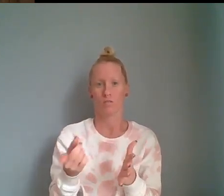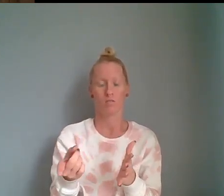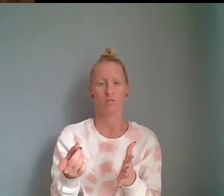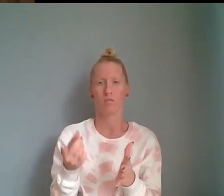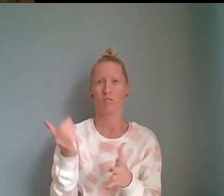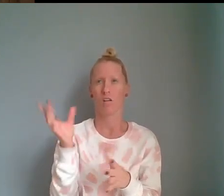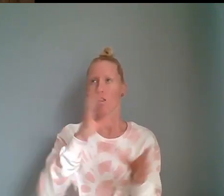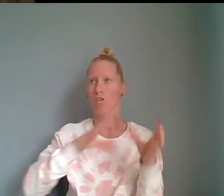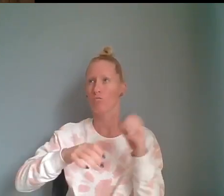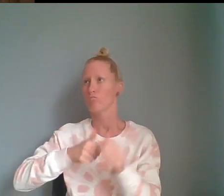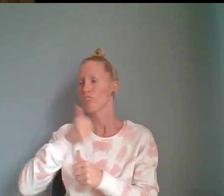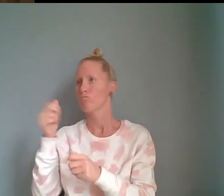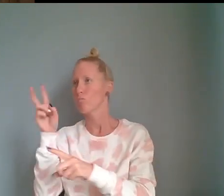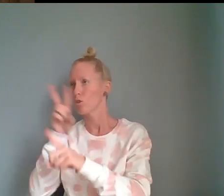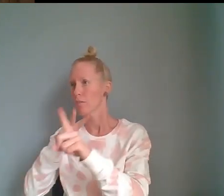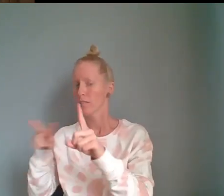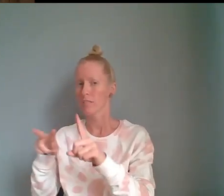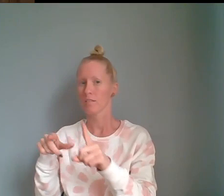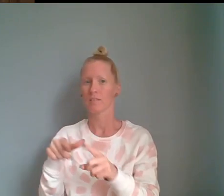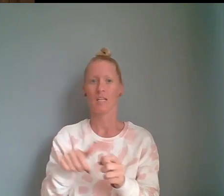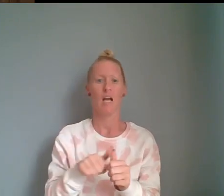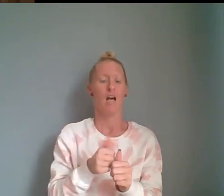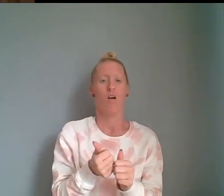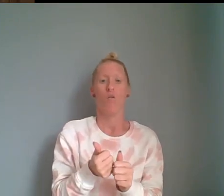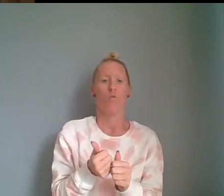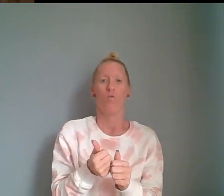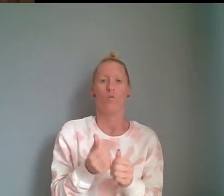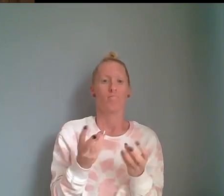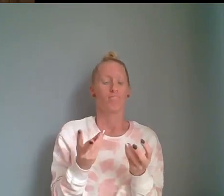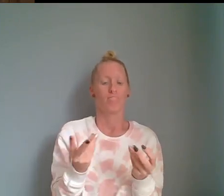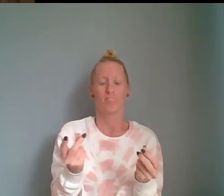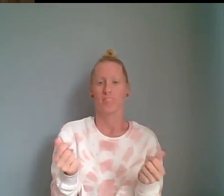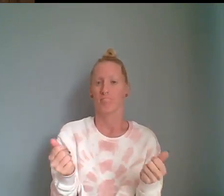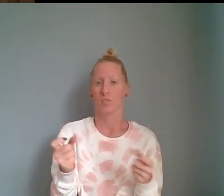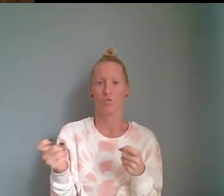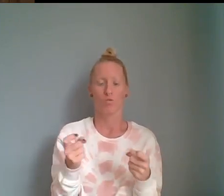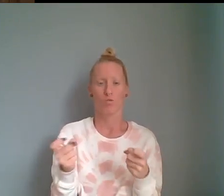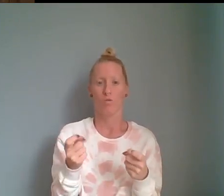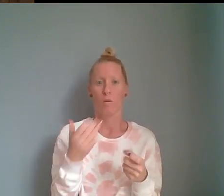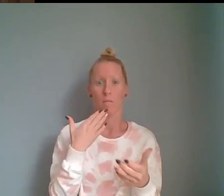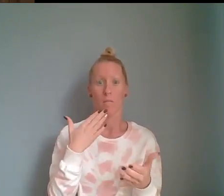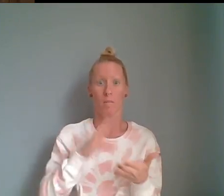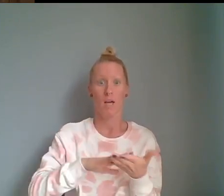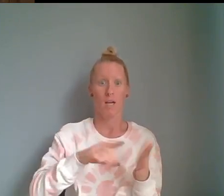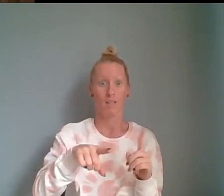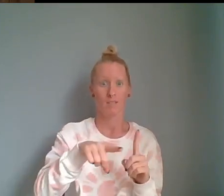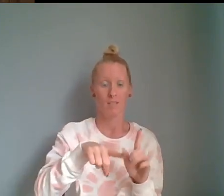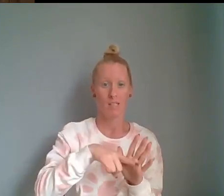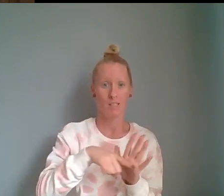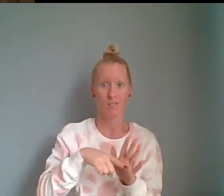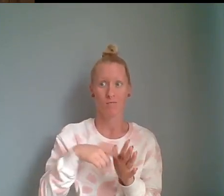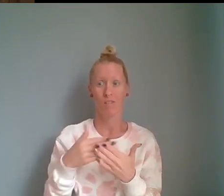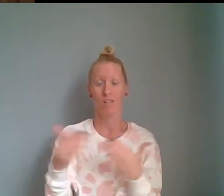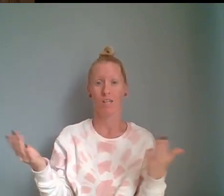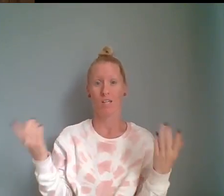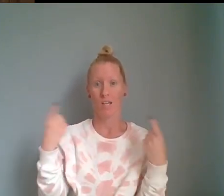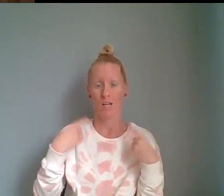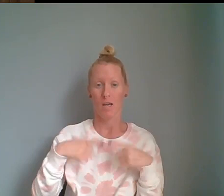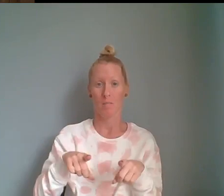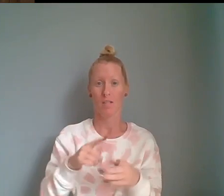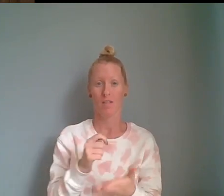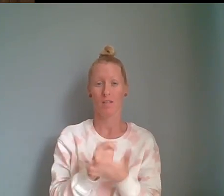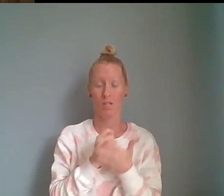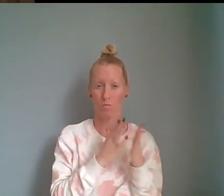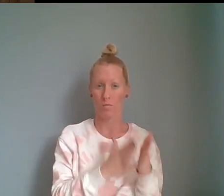at the situation, how they could cope with the situation if a bad thing really did happen. So the therapist helps the